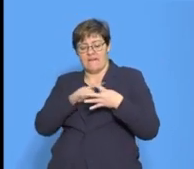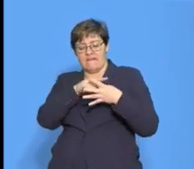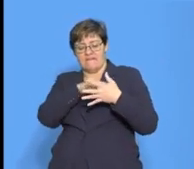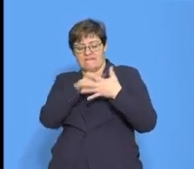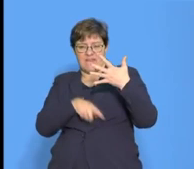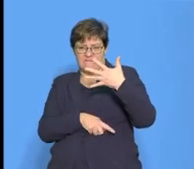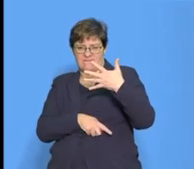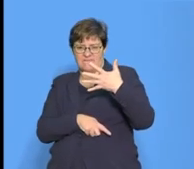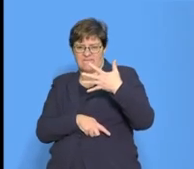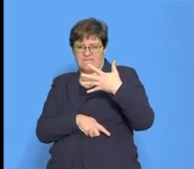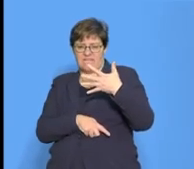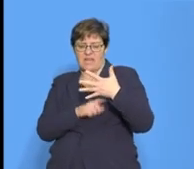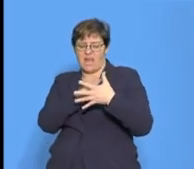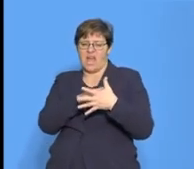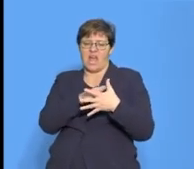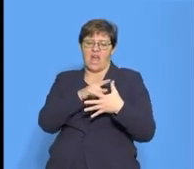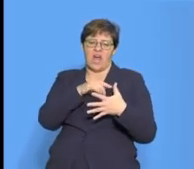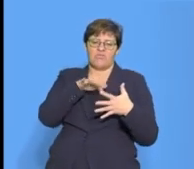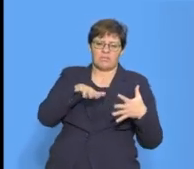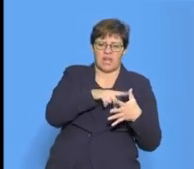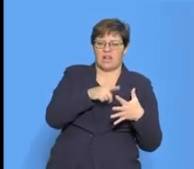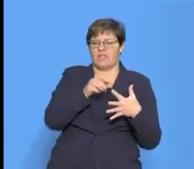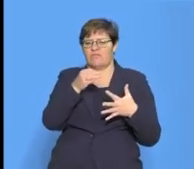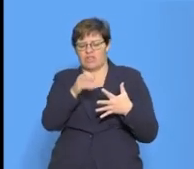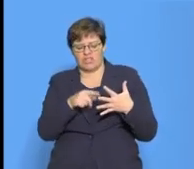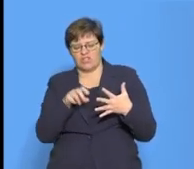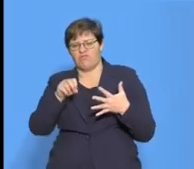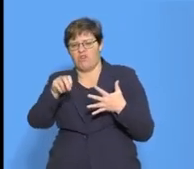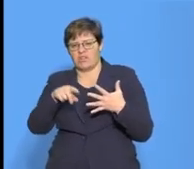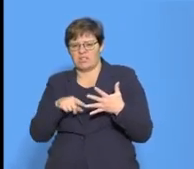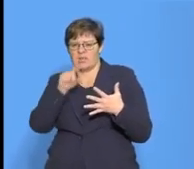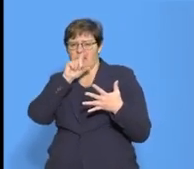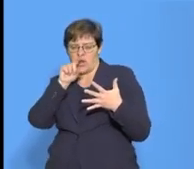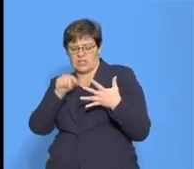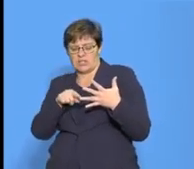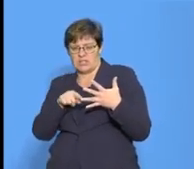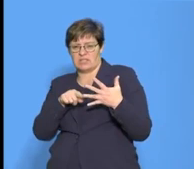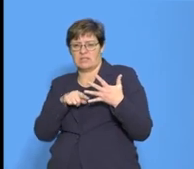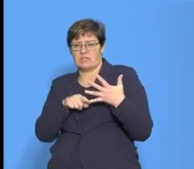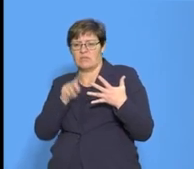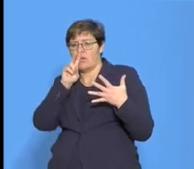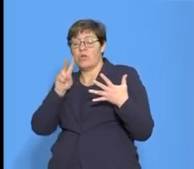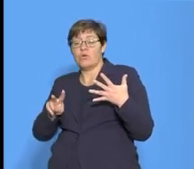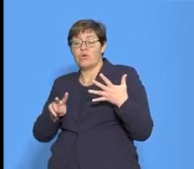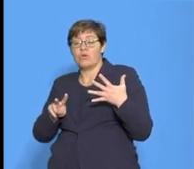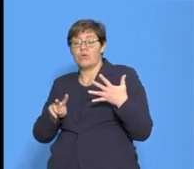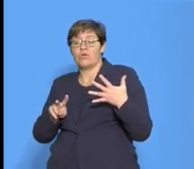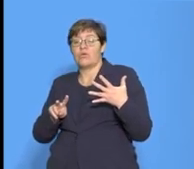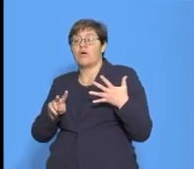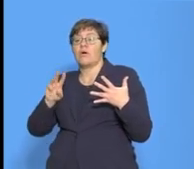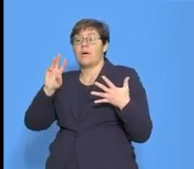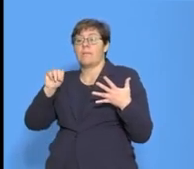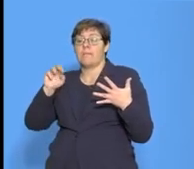into 5 classes, you know that, where we have reptiles, we have fish, we have frogs, we have birds, but we're going to look